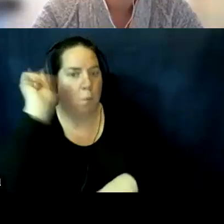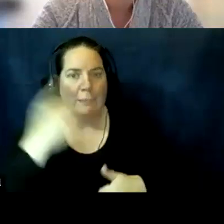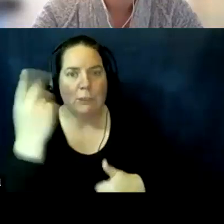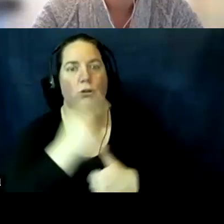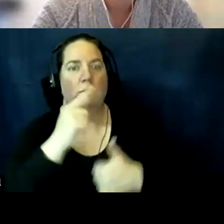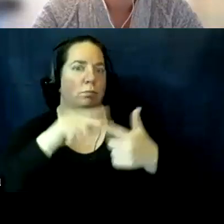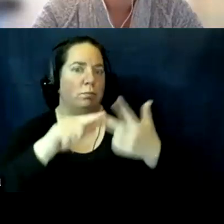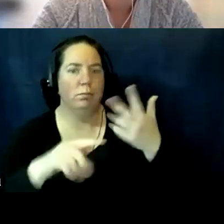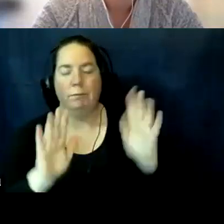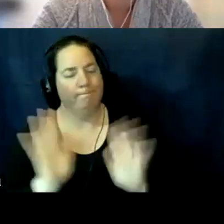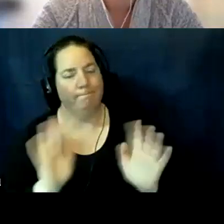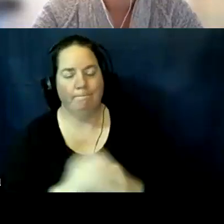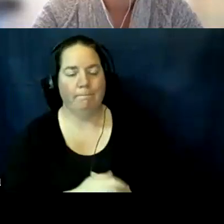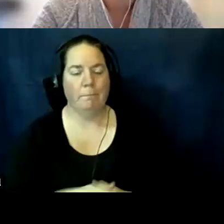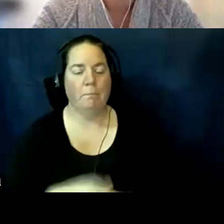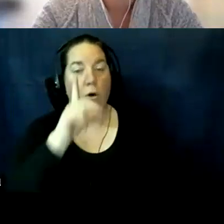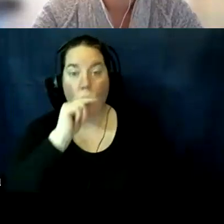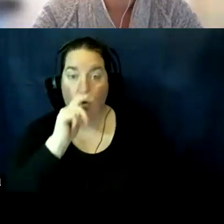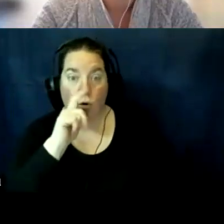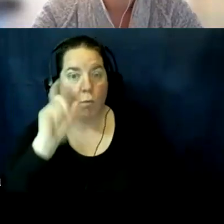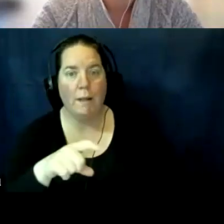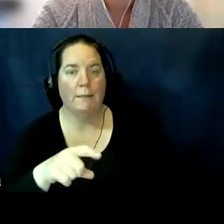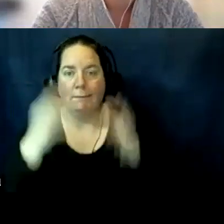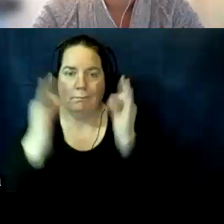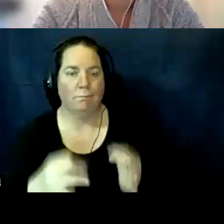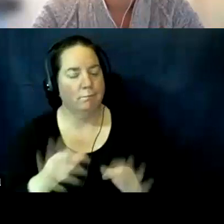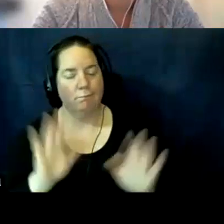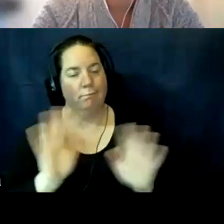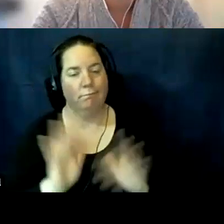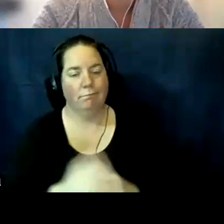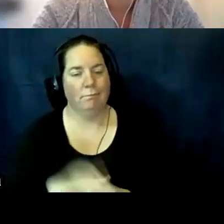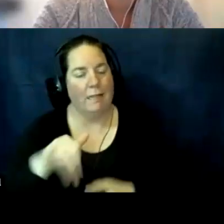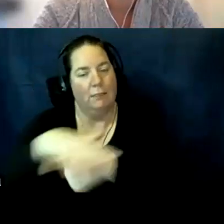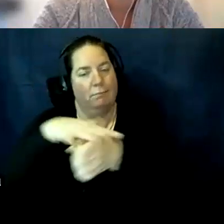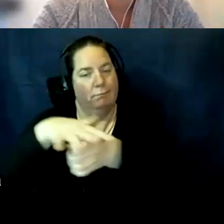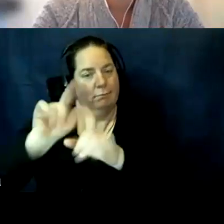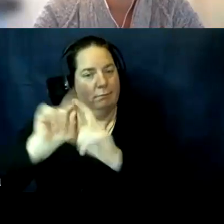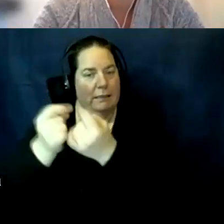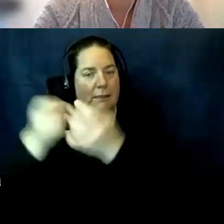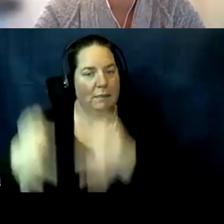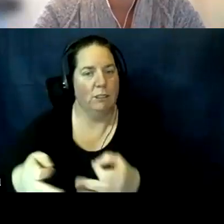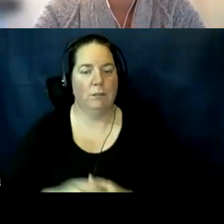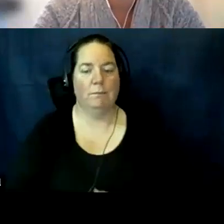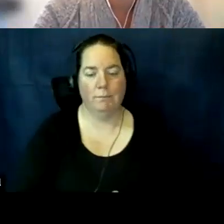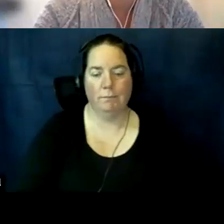these determinations or who has to make those determinations. That's going to be a local team decision.